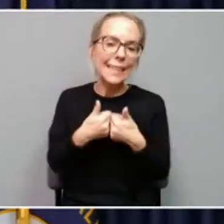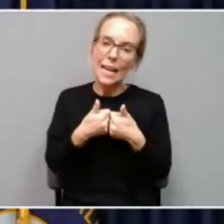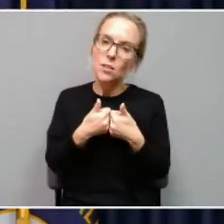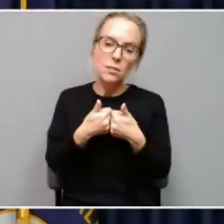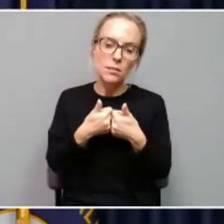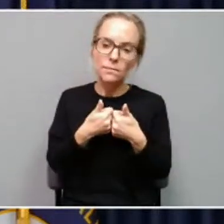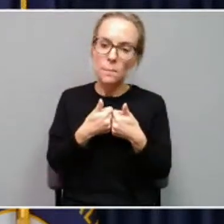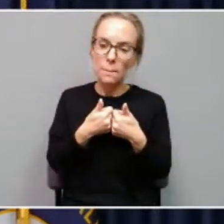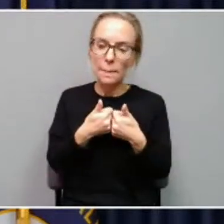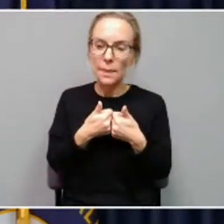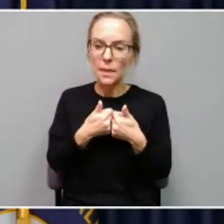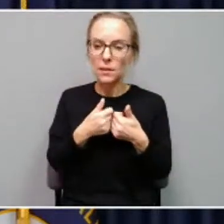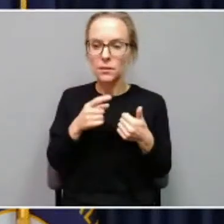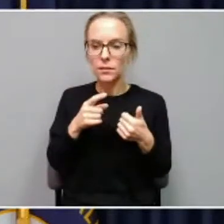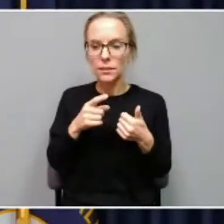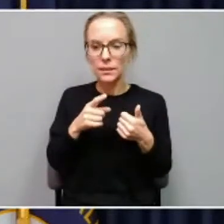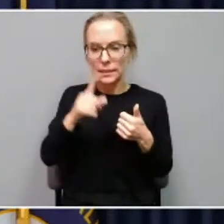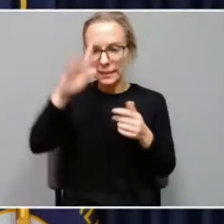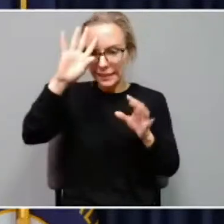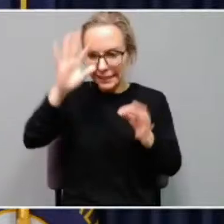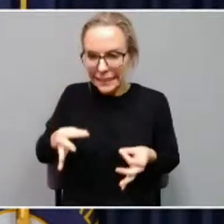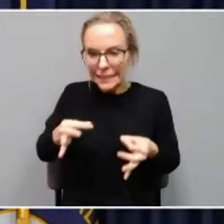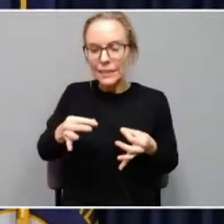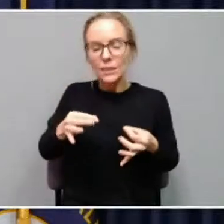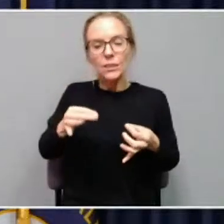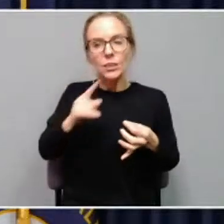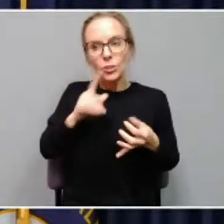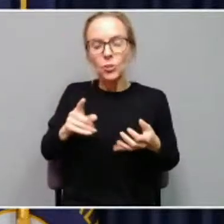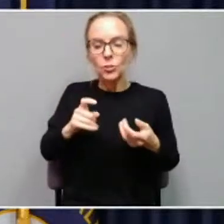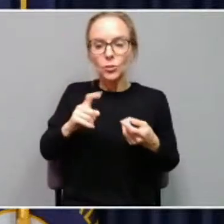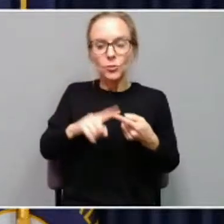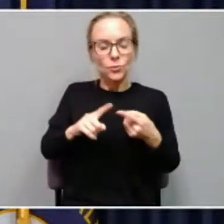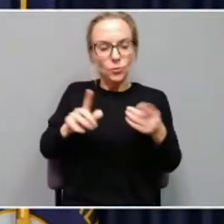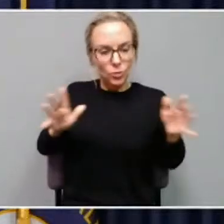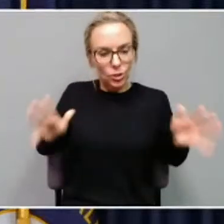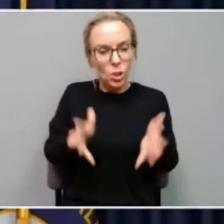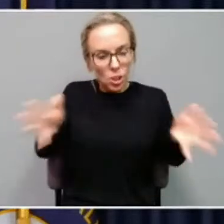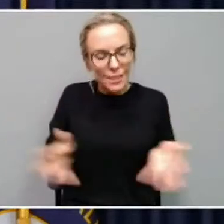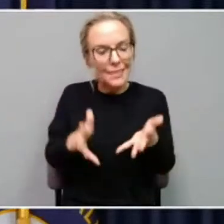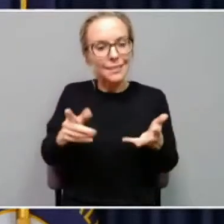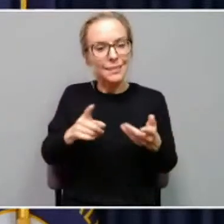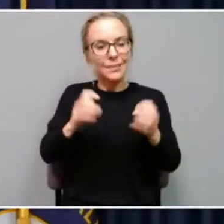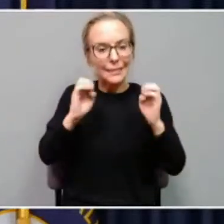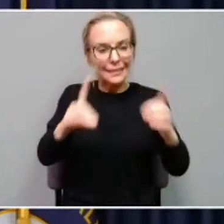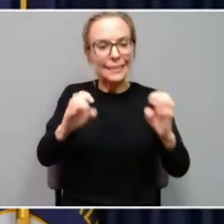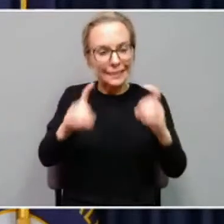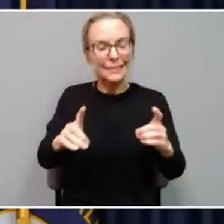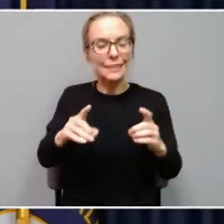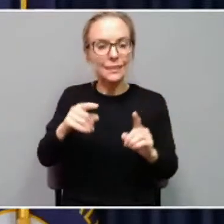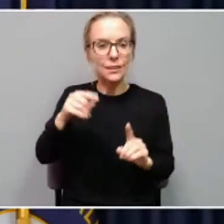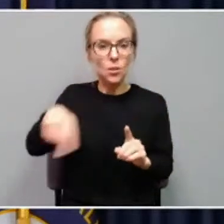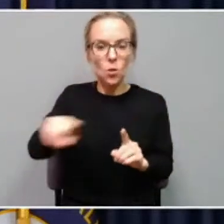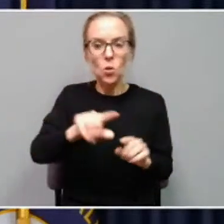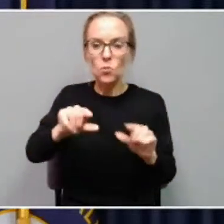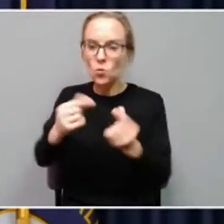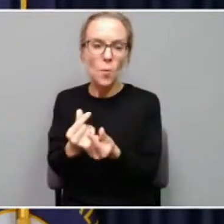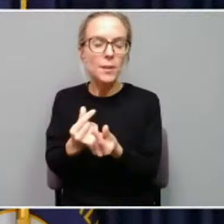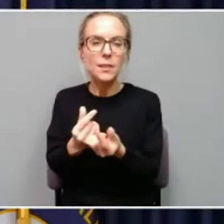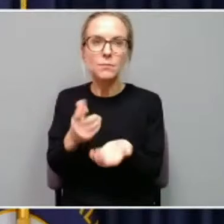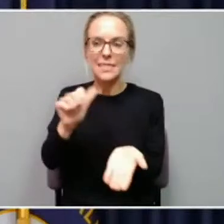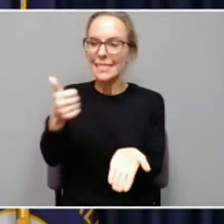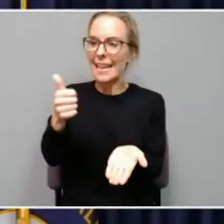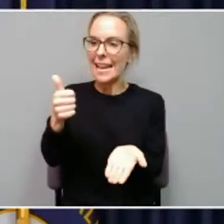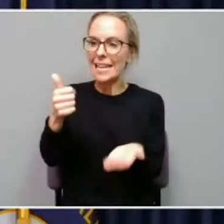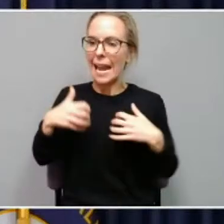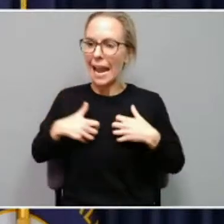you push down a decision like this, and some people say they want to make it to a group that then, 10 angry people can shout